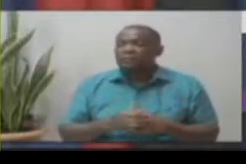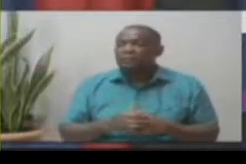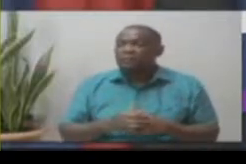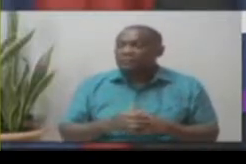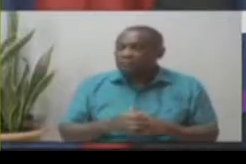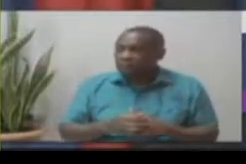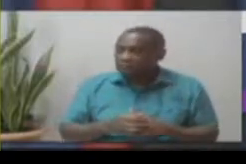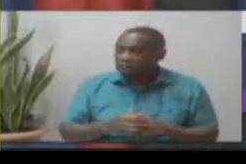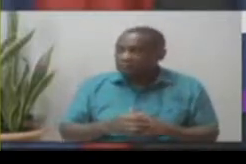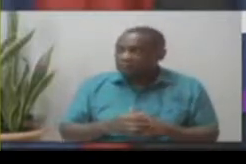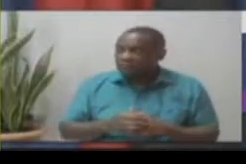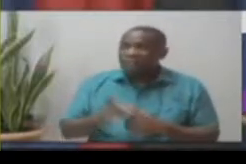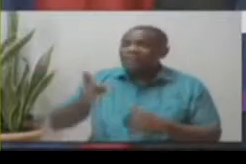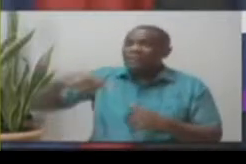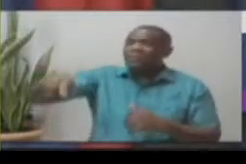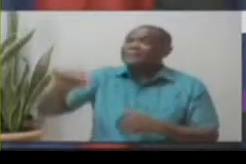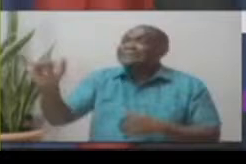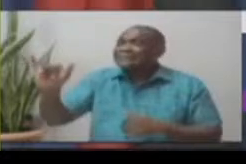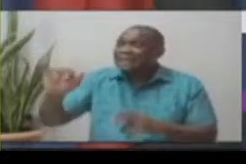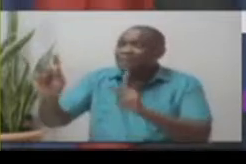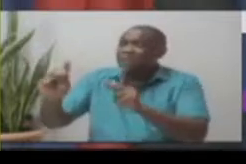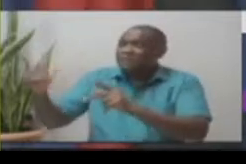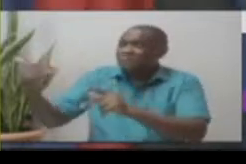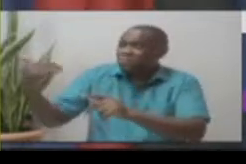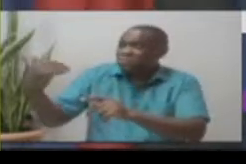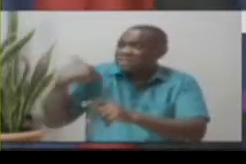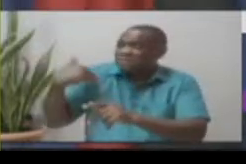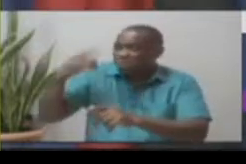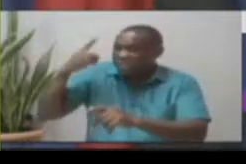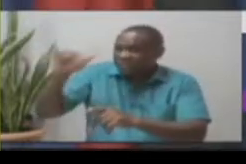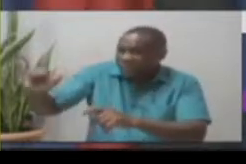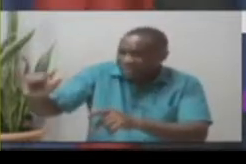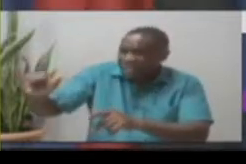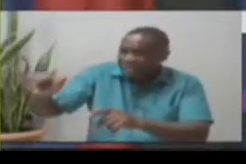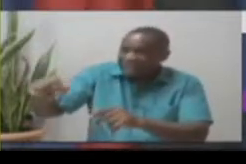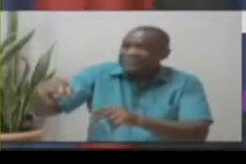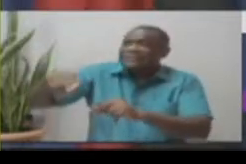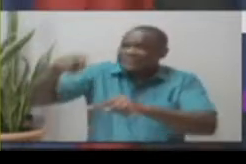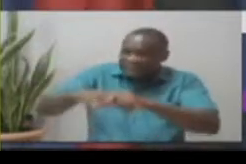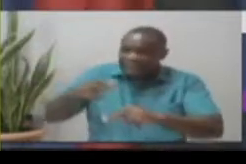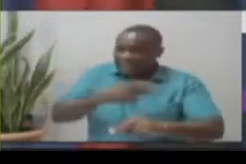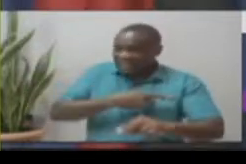annoying me in the intervening period. You know what time I get up in the morning?